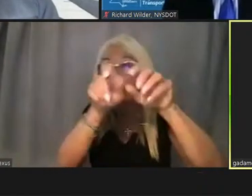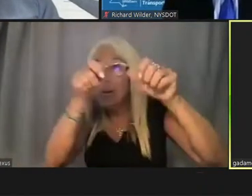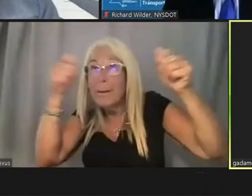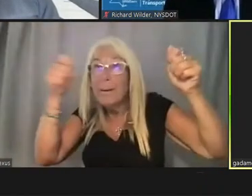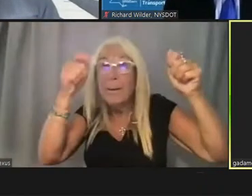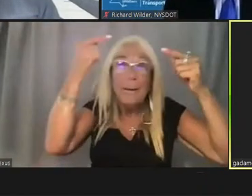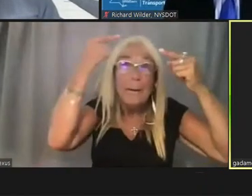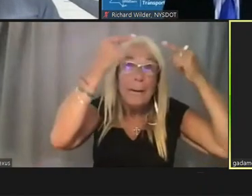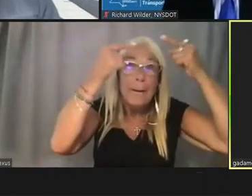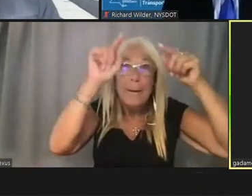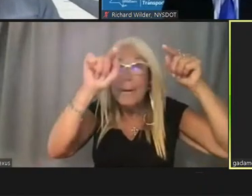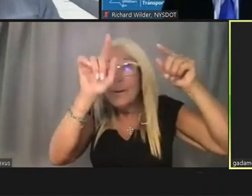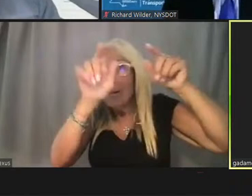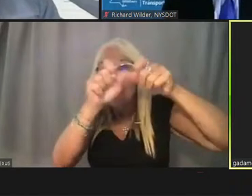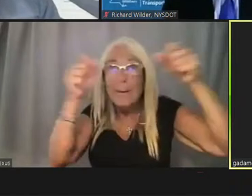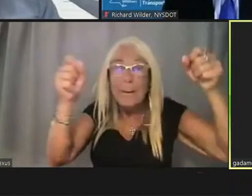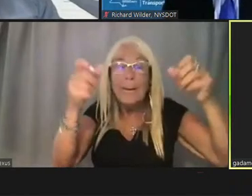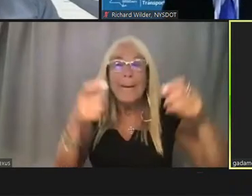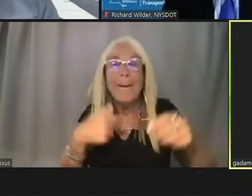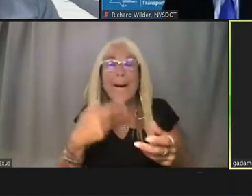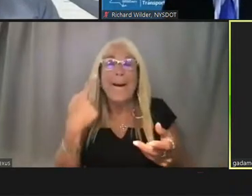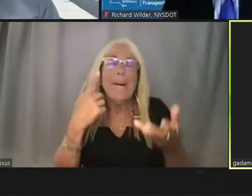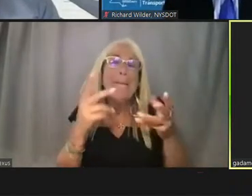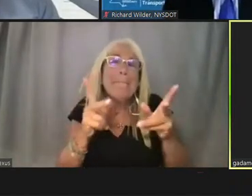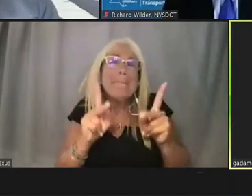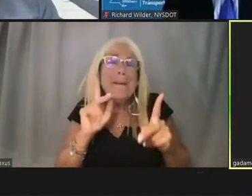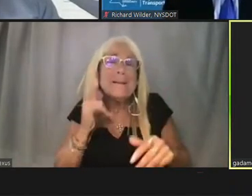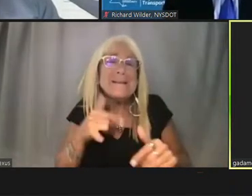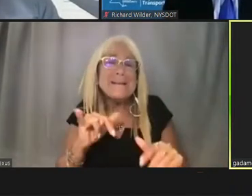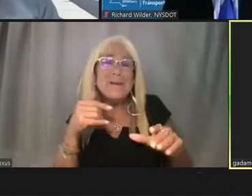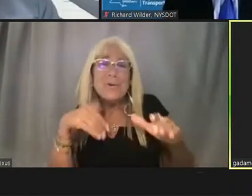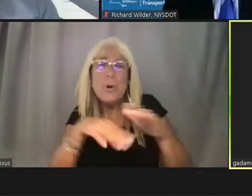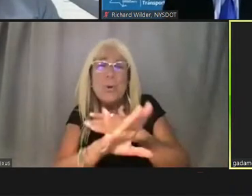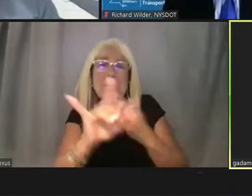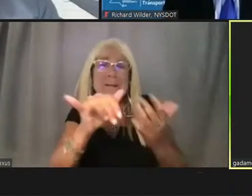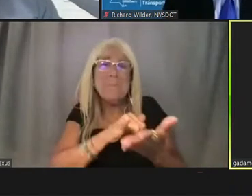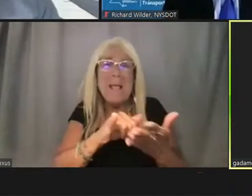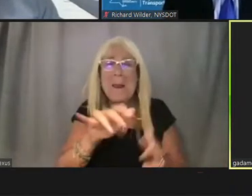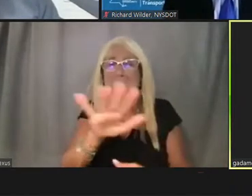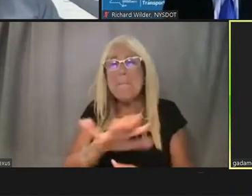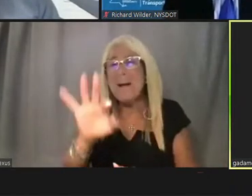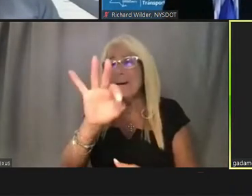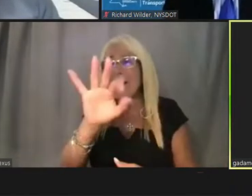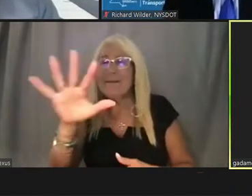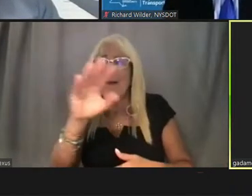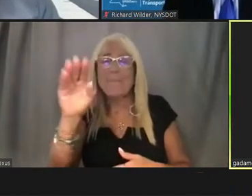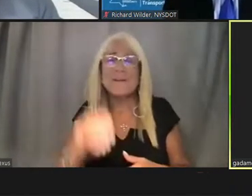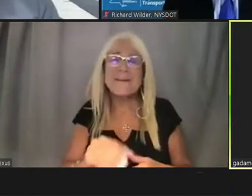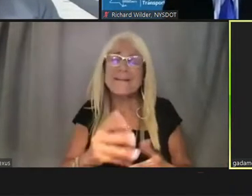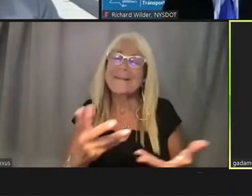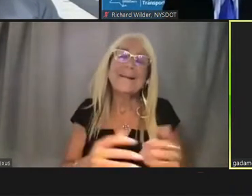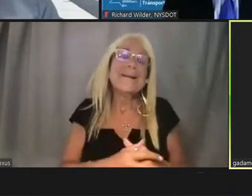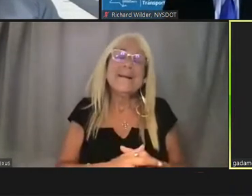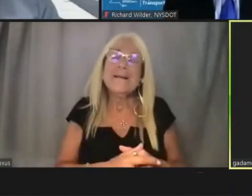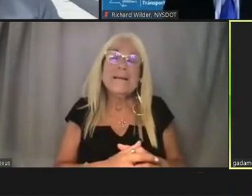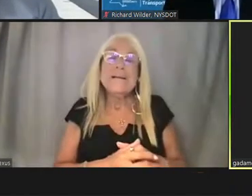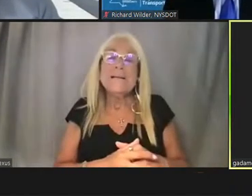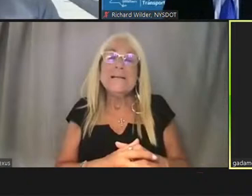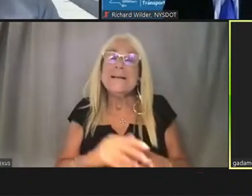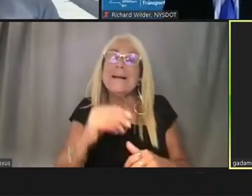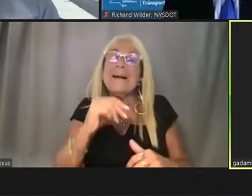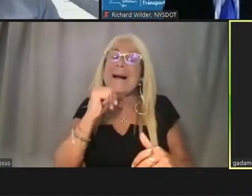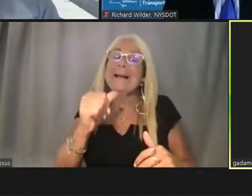figuring over 95 so it's it's it's not going to be a rate at which it's going to actually be